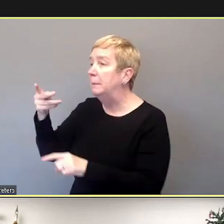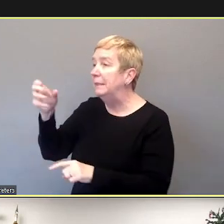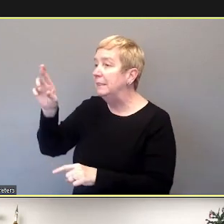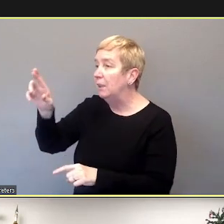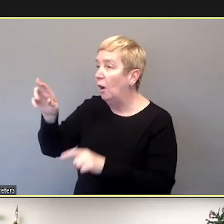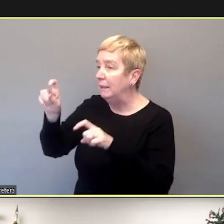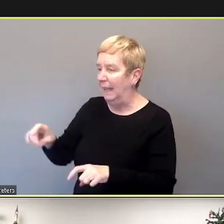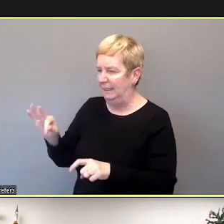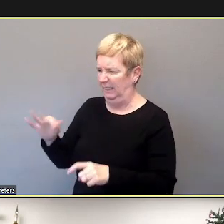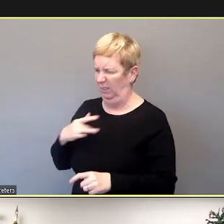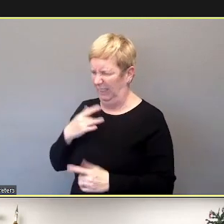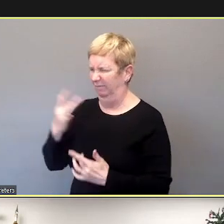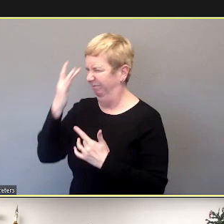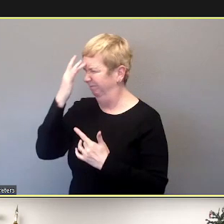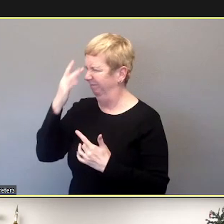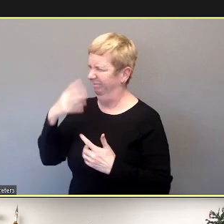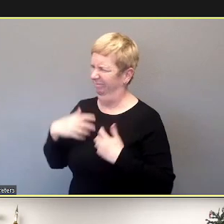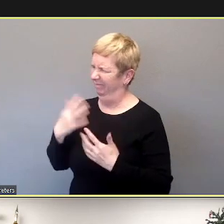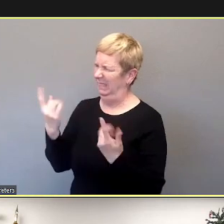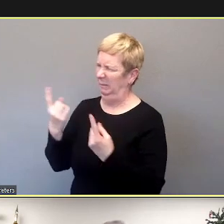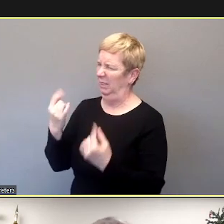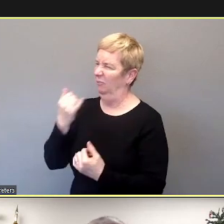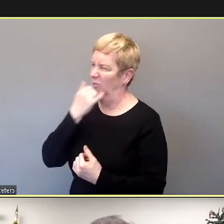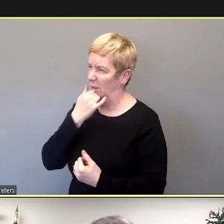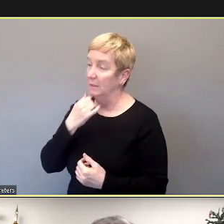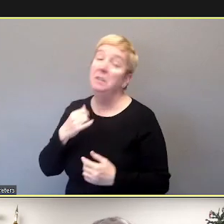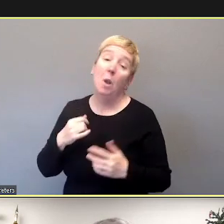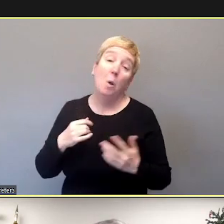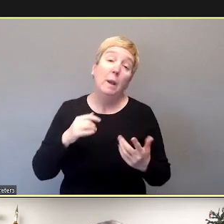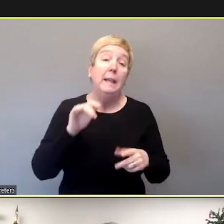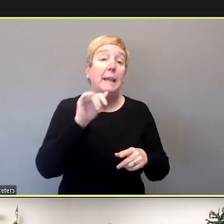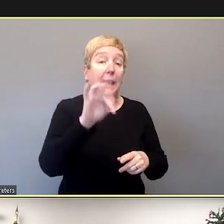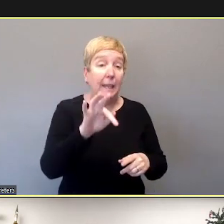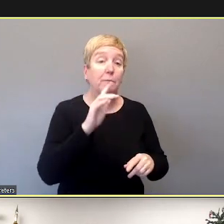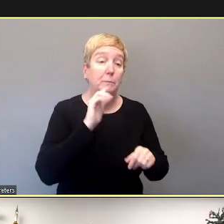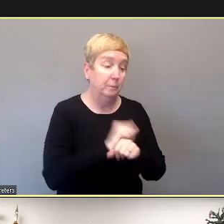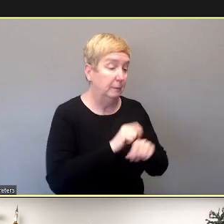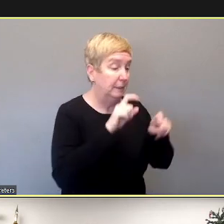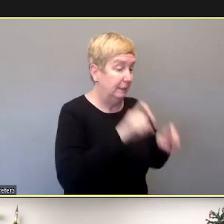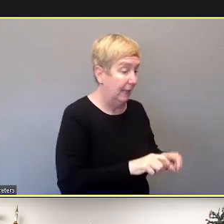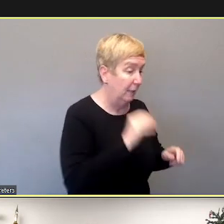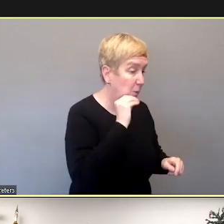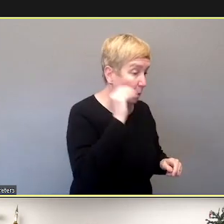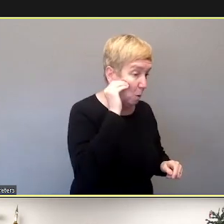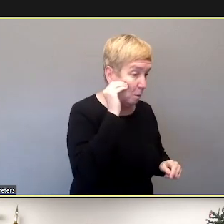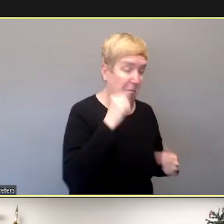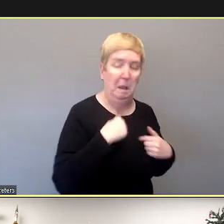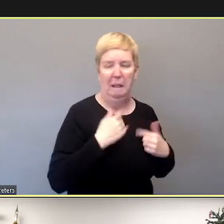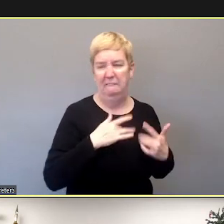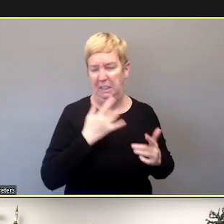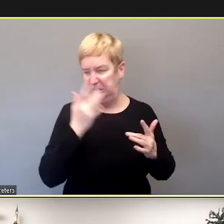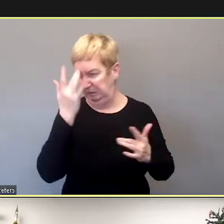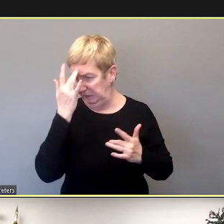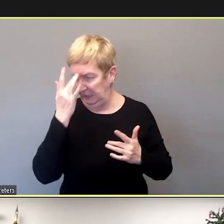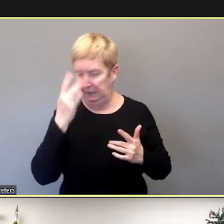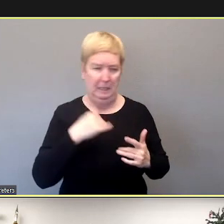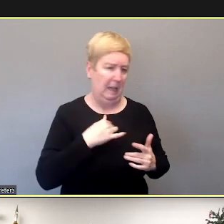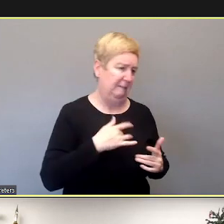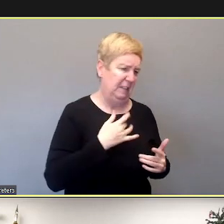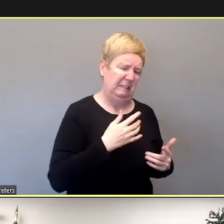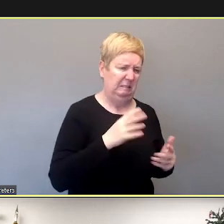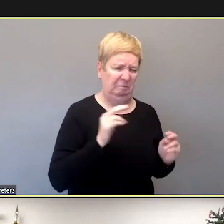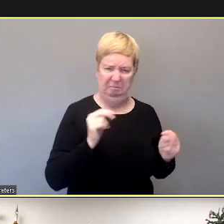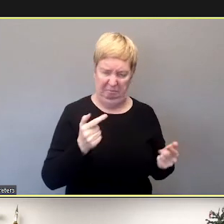some symptoms, I want to check. If it's positive, you don't need a PCR test. But if it's negative and you're having symptoms,